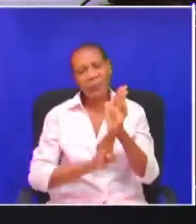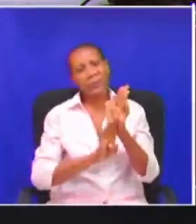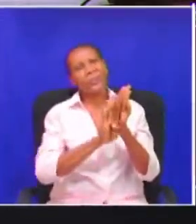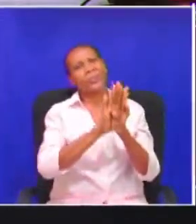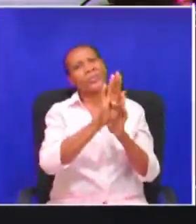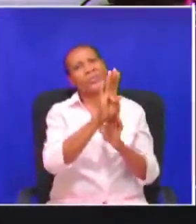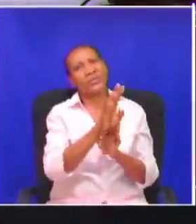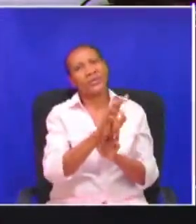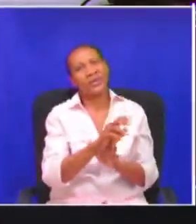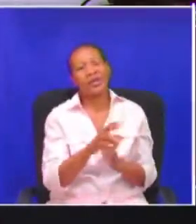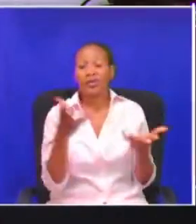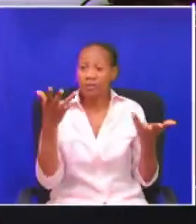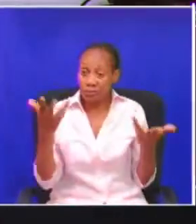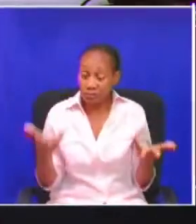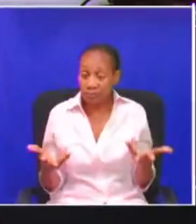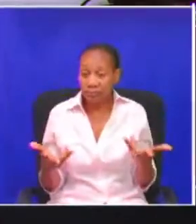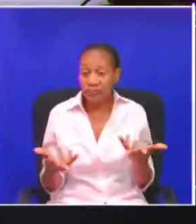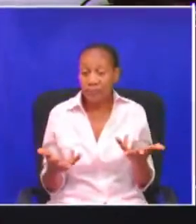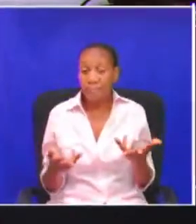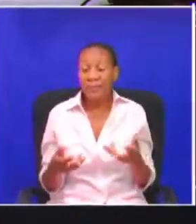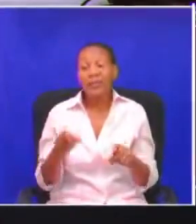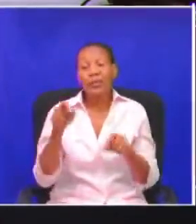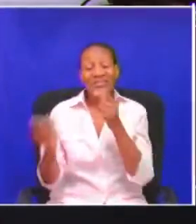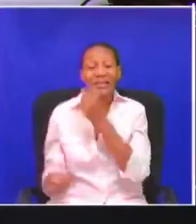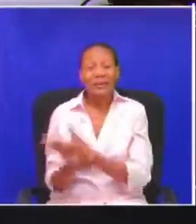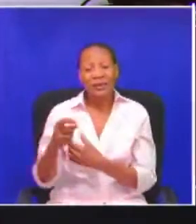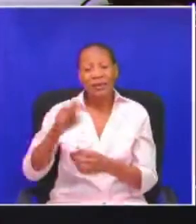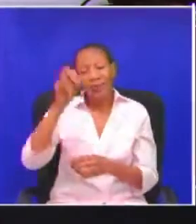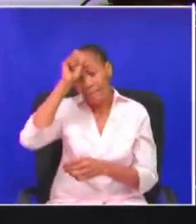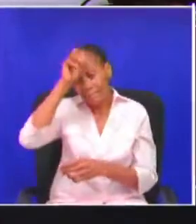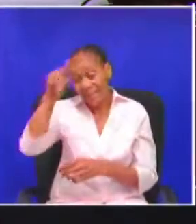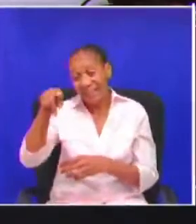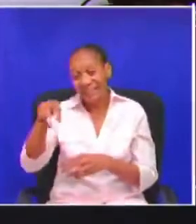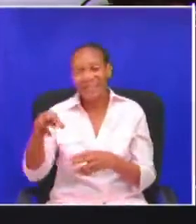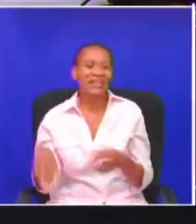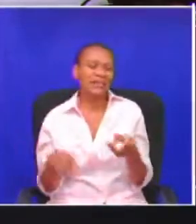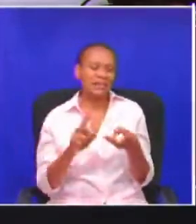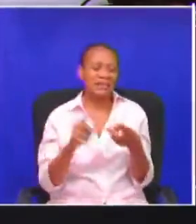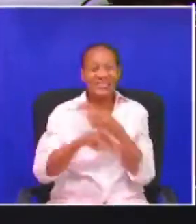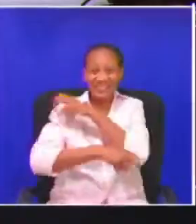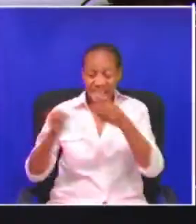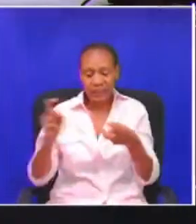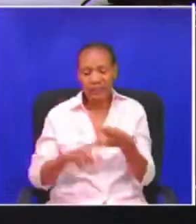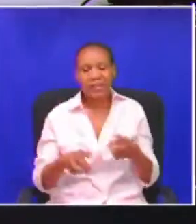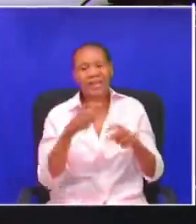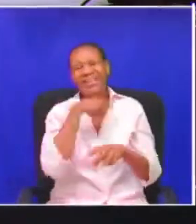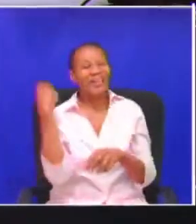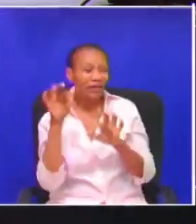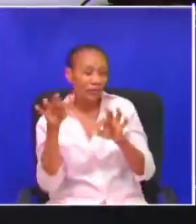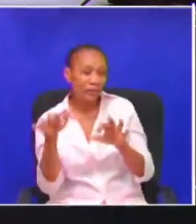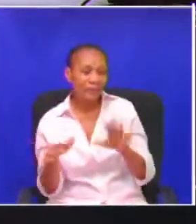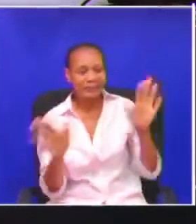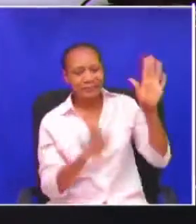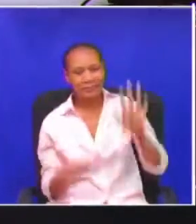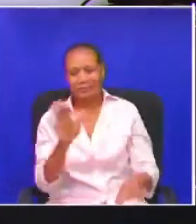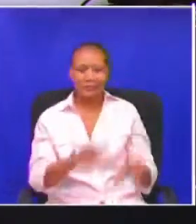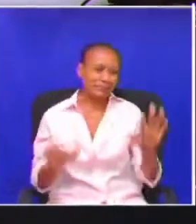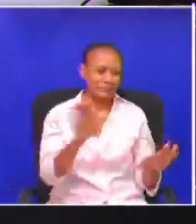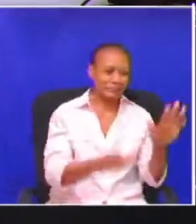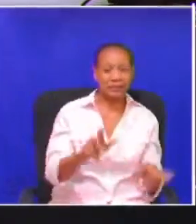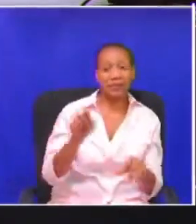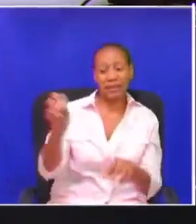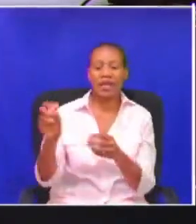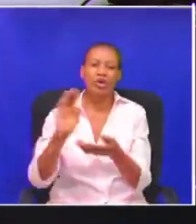The theft of the mineral products, the killing of people, the instability in the community